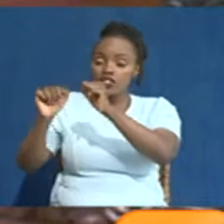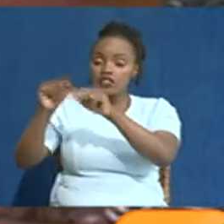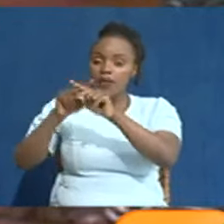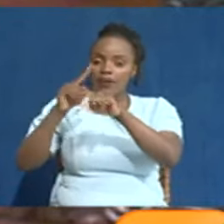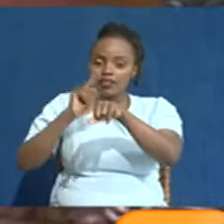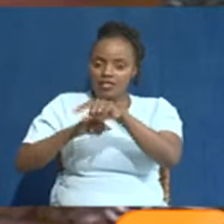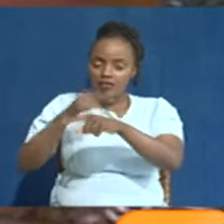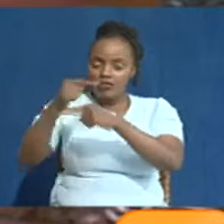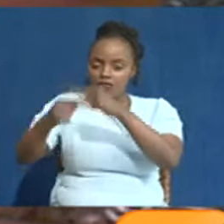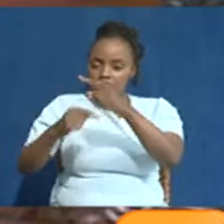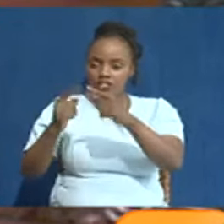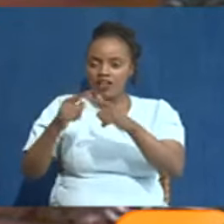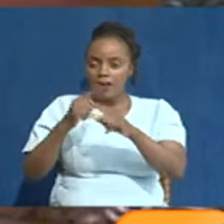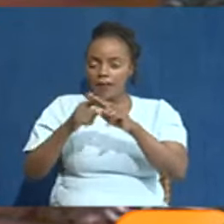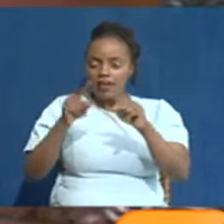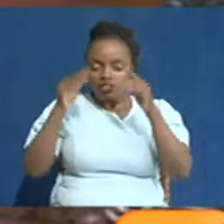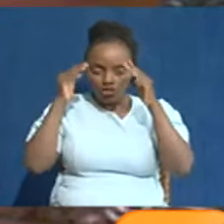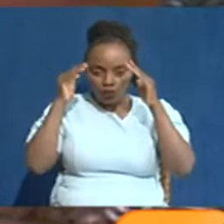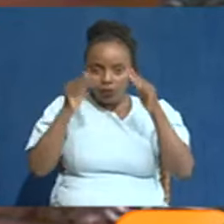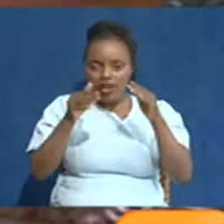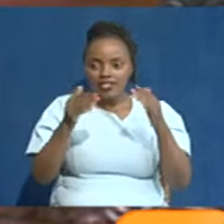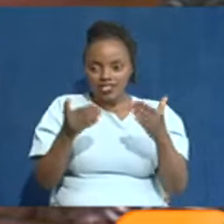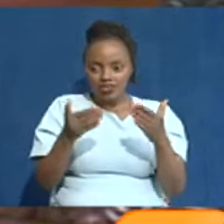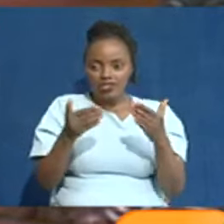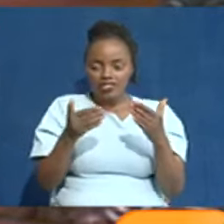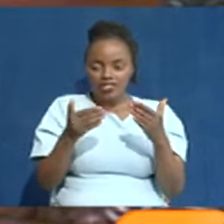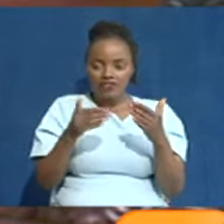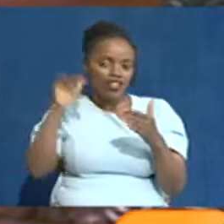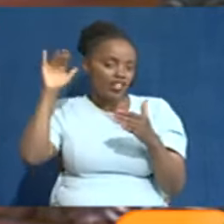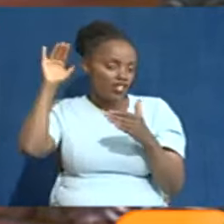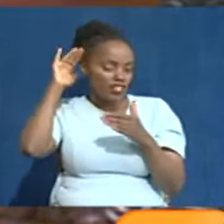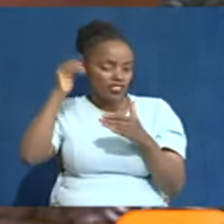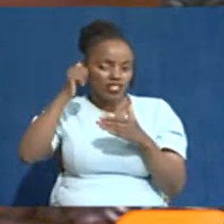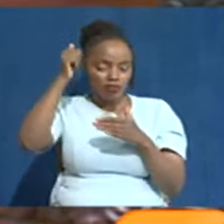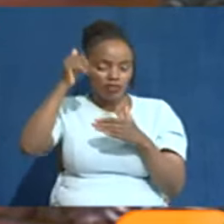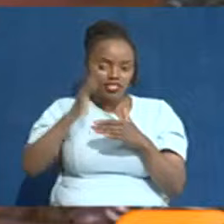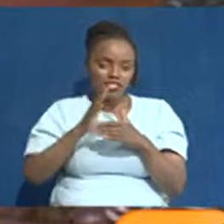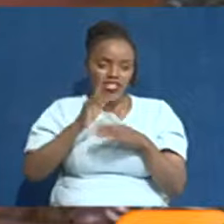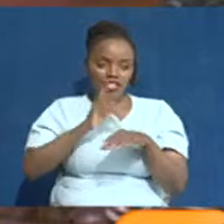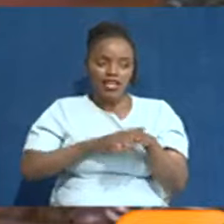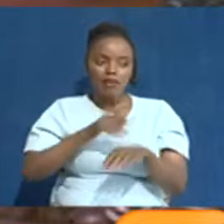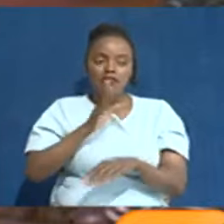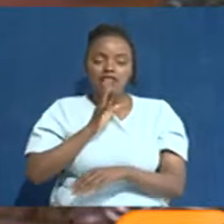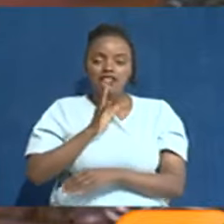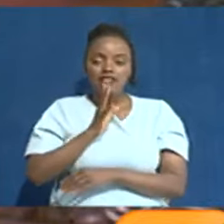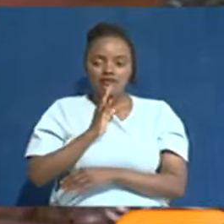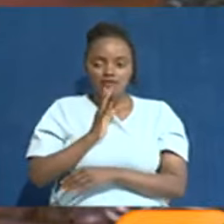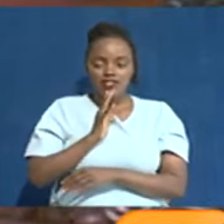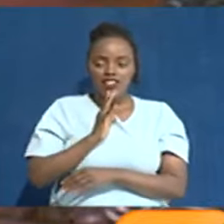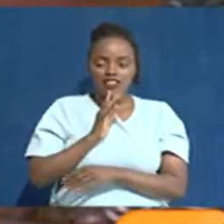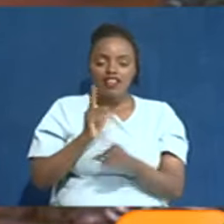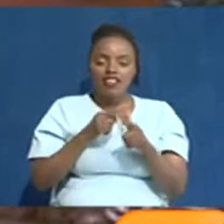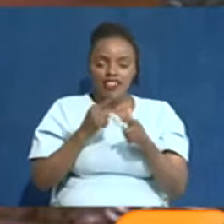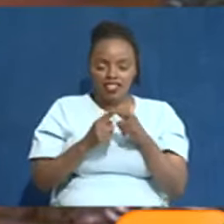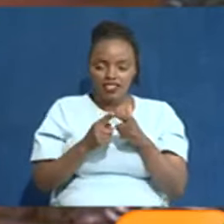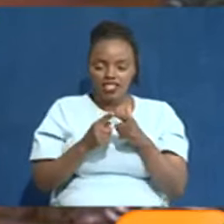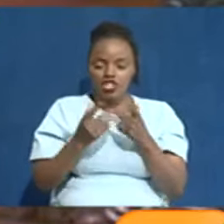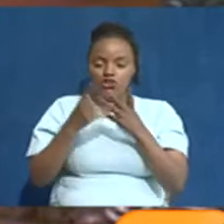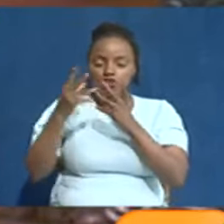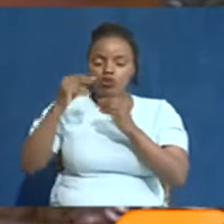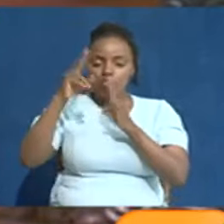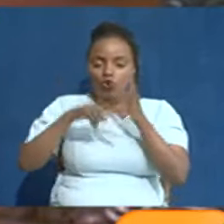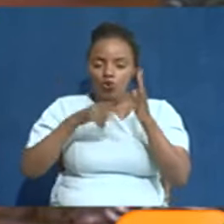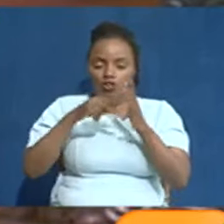do, please pay some attention. Listen to the political leaders when they speak. Then go read what